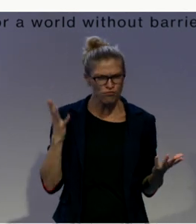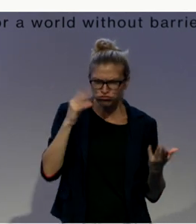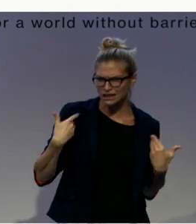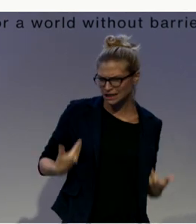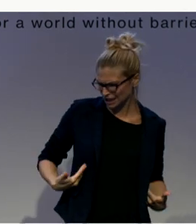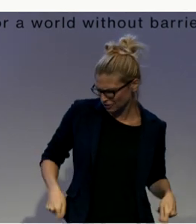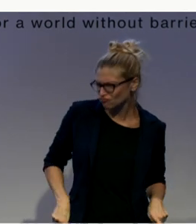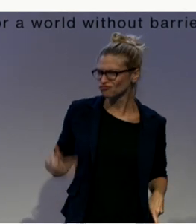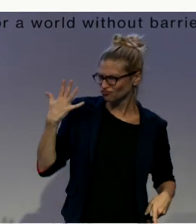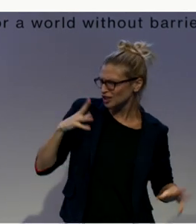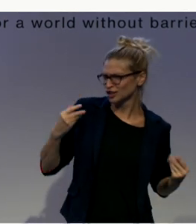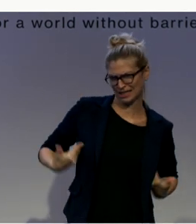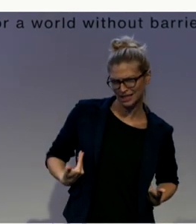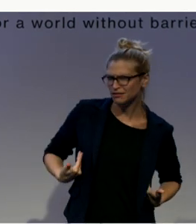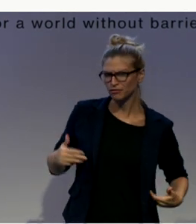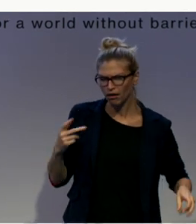the mentality in Egypt.